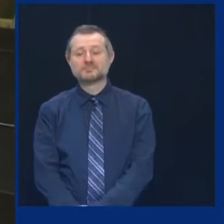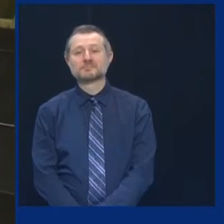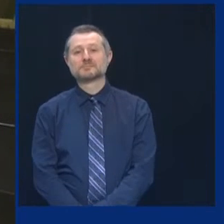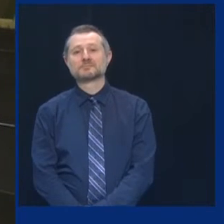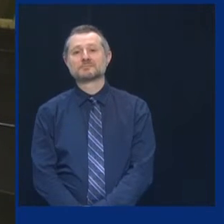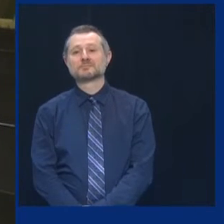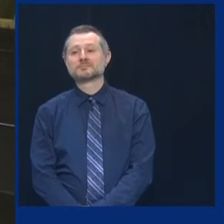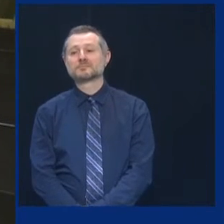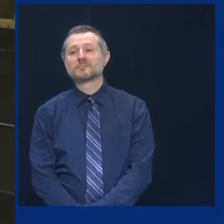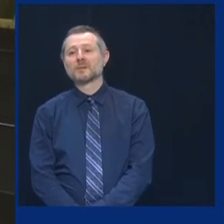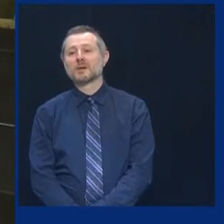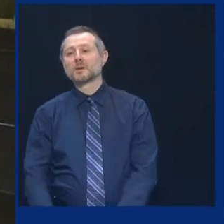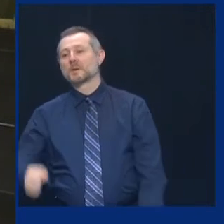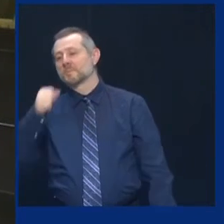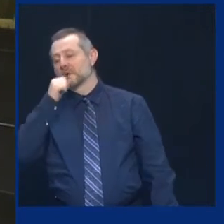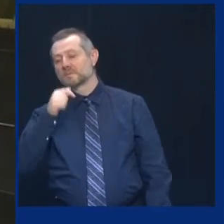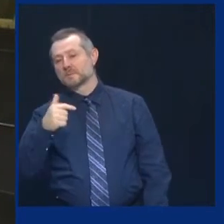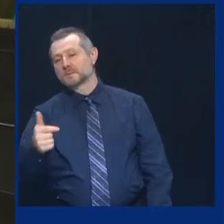Operator, next question.